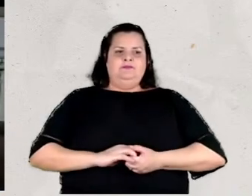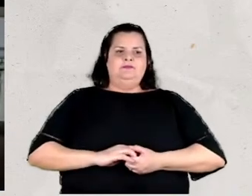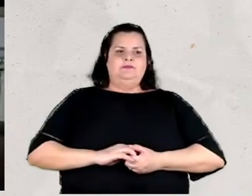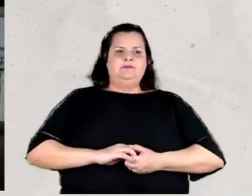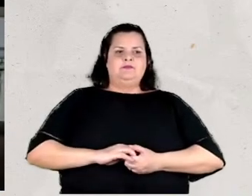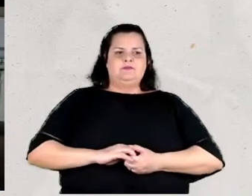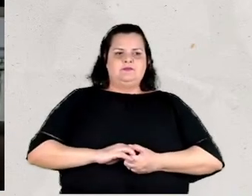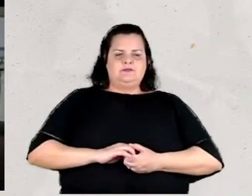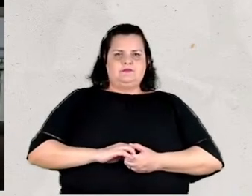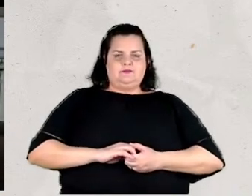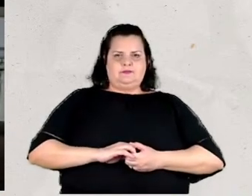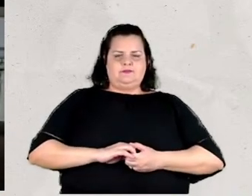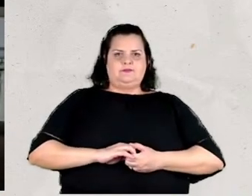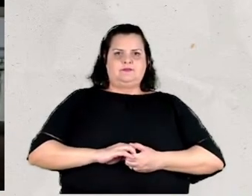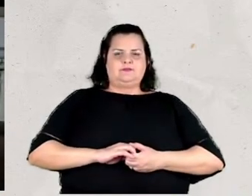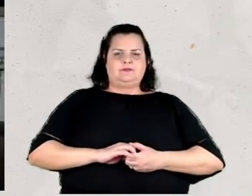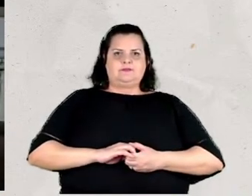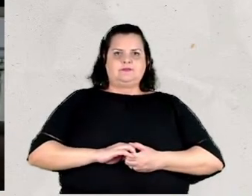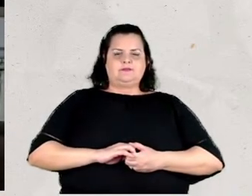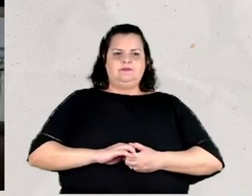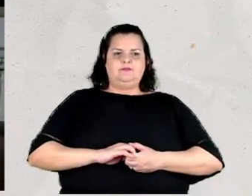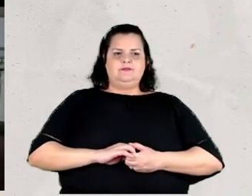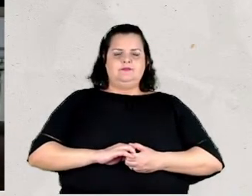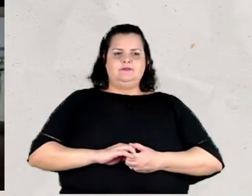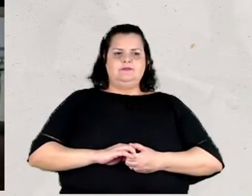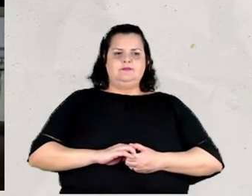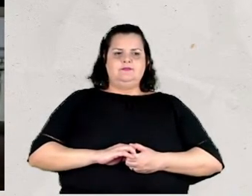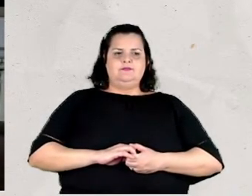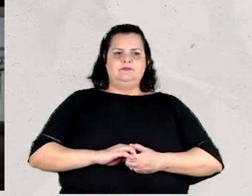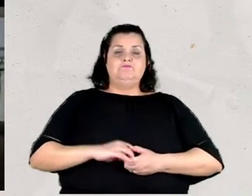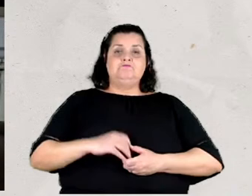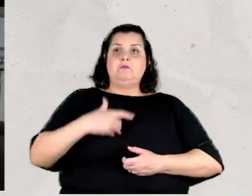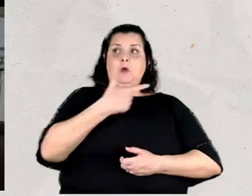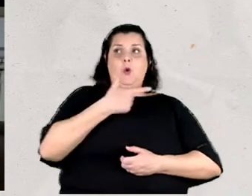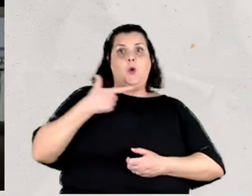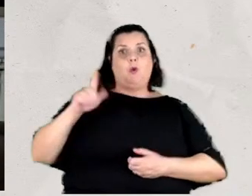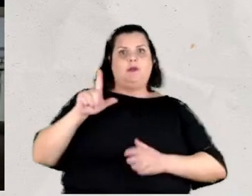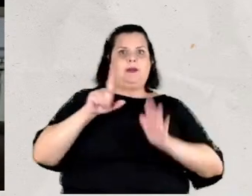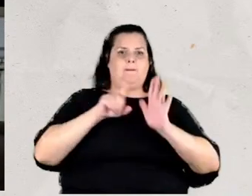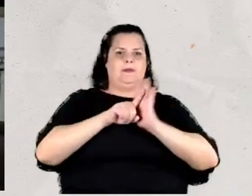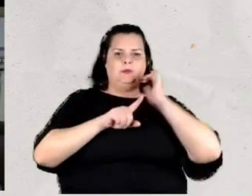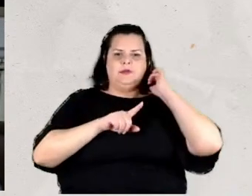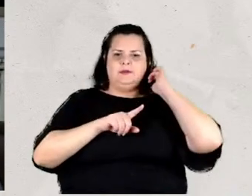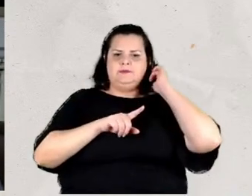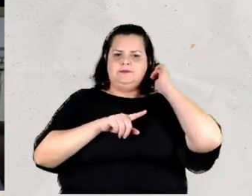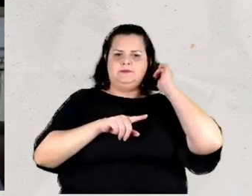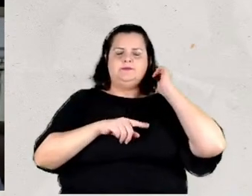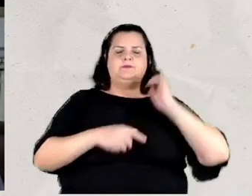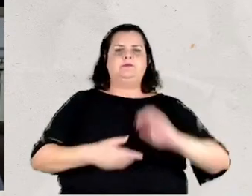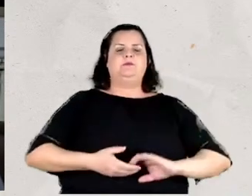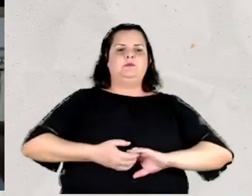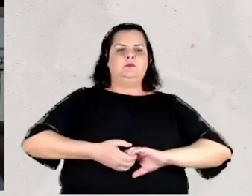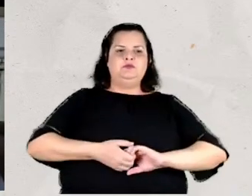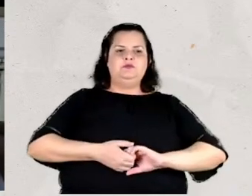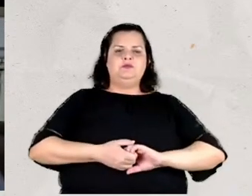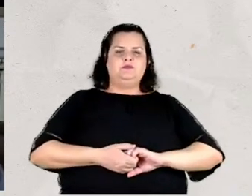Muito obrigado. Raul, você quer continuar com outra pergunta? Yeah, I can make a question. Yes.